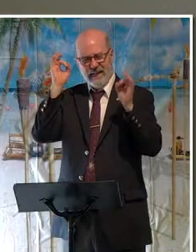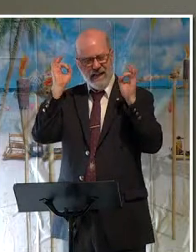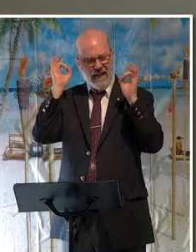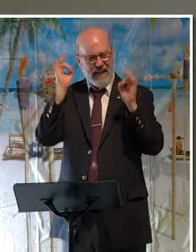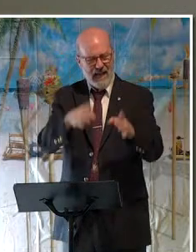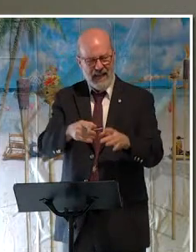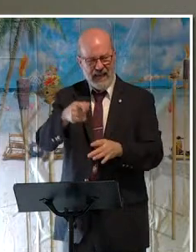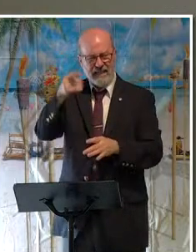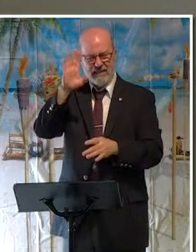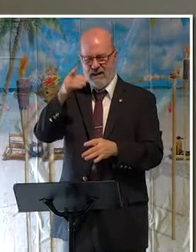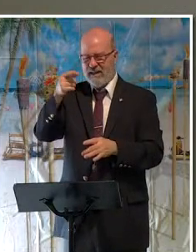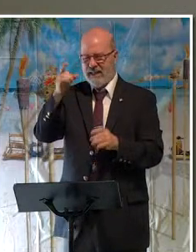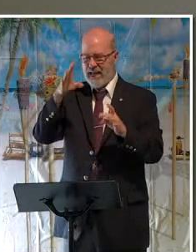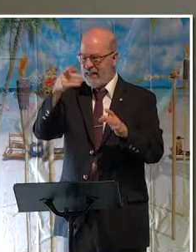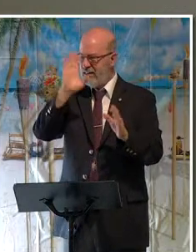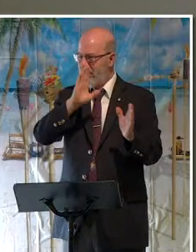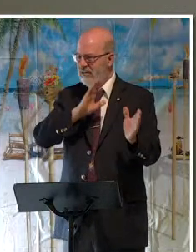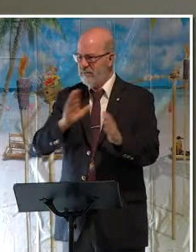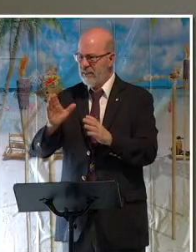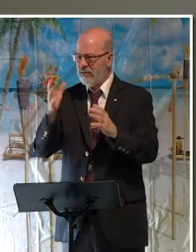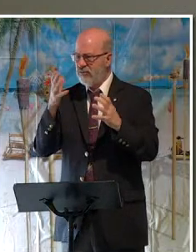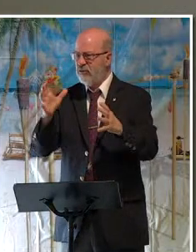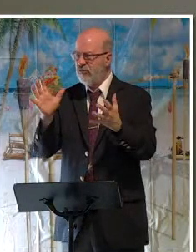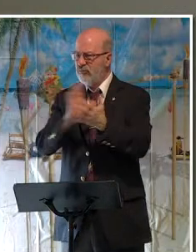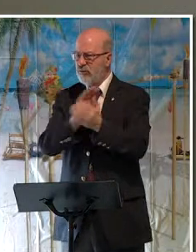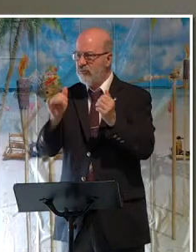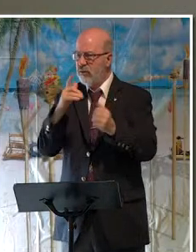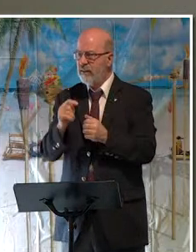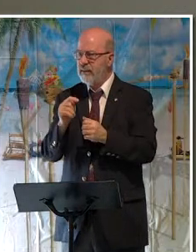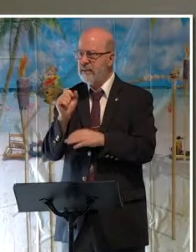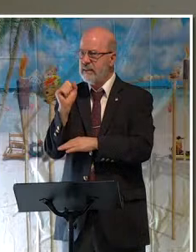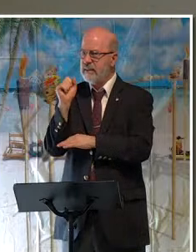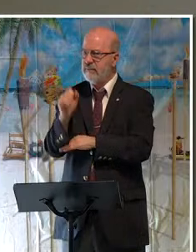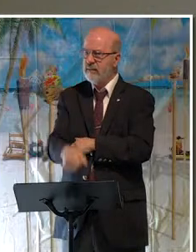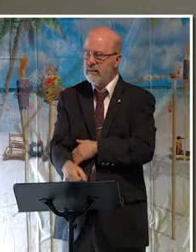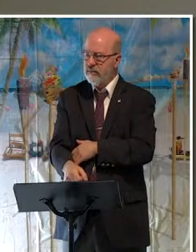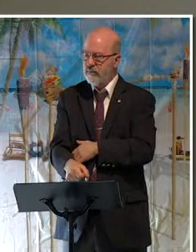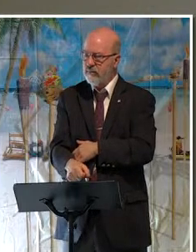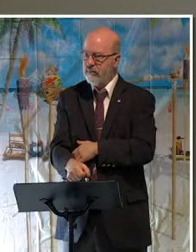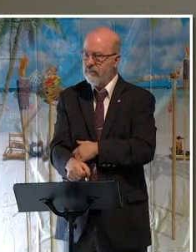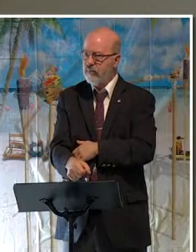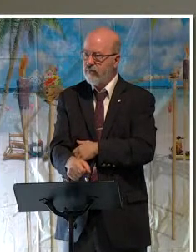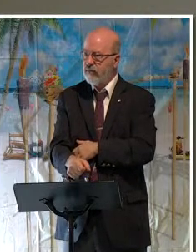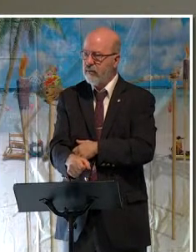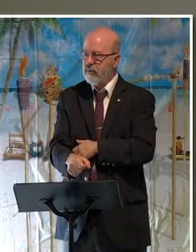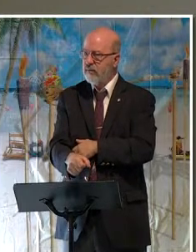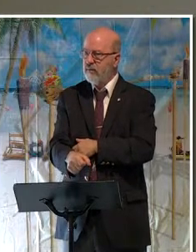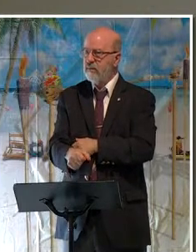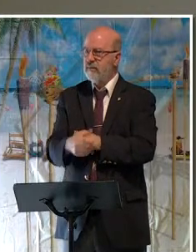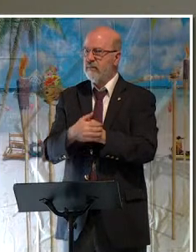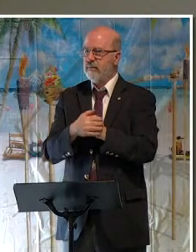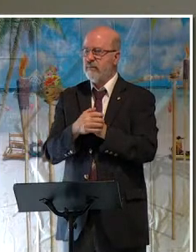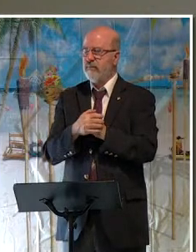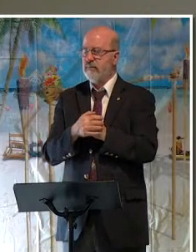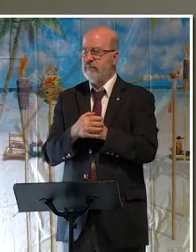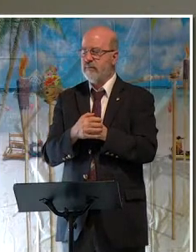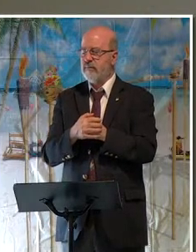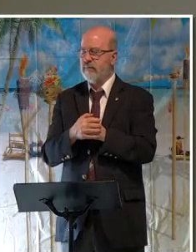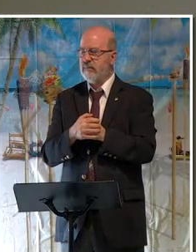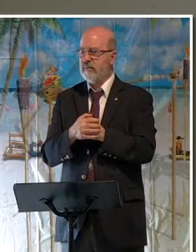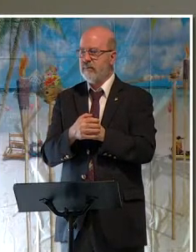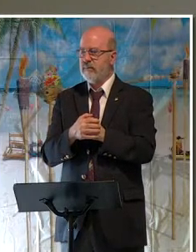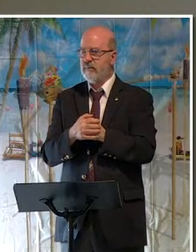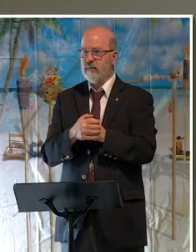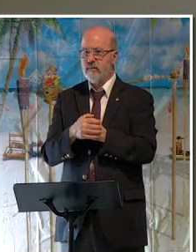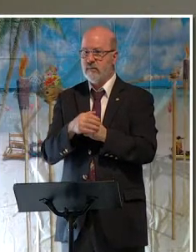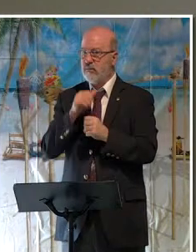and he hates God's plan, and he's seeking to destroy it and defeat it. It should be